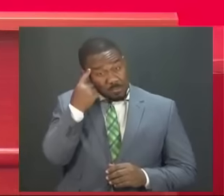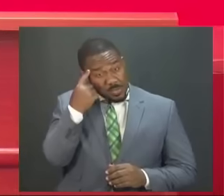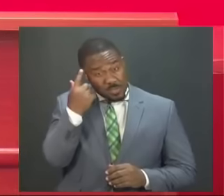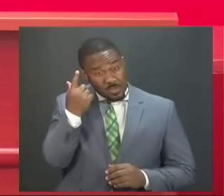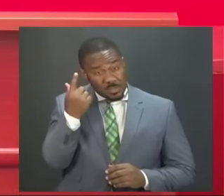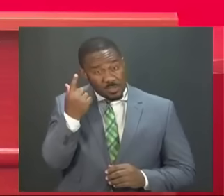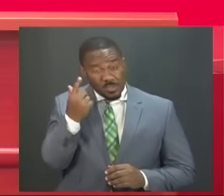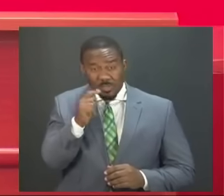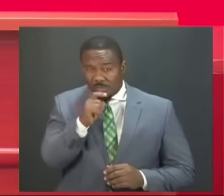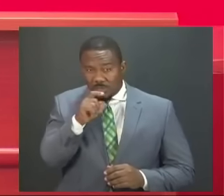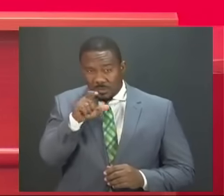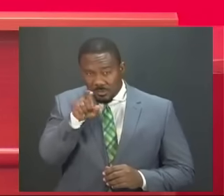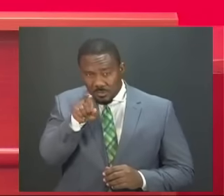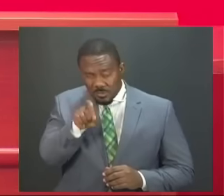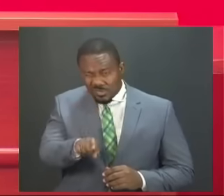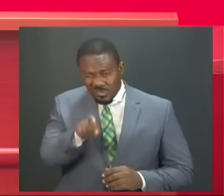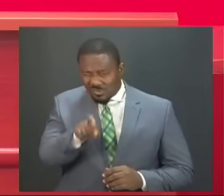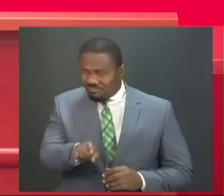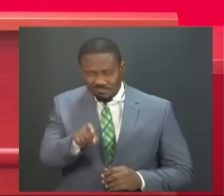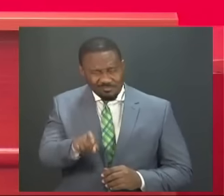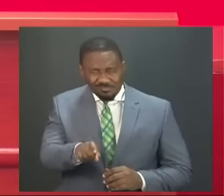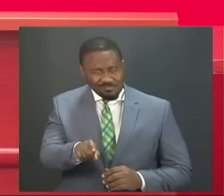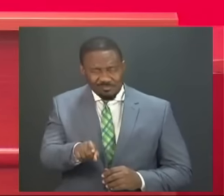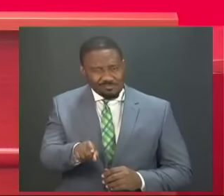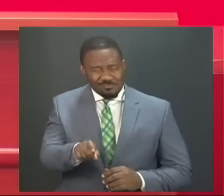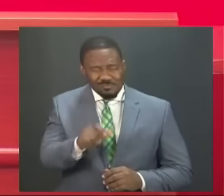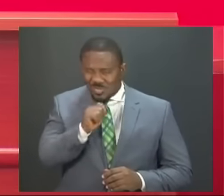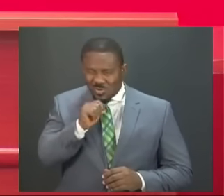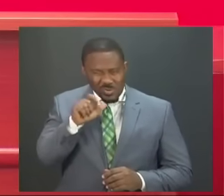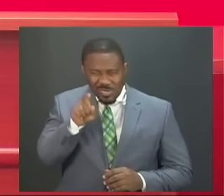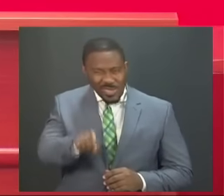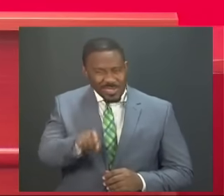not necessary at all.